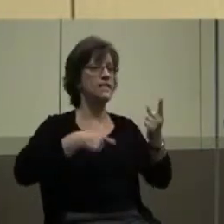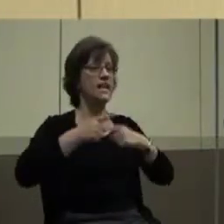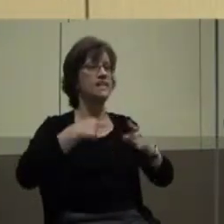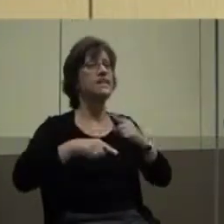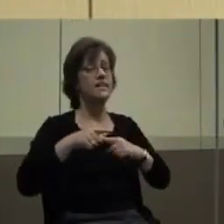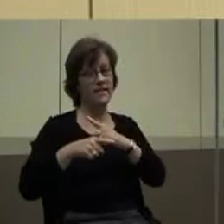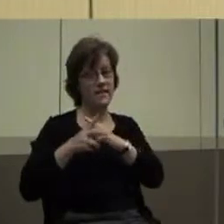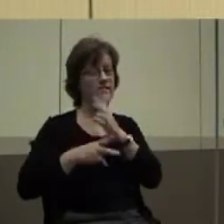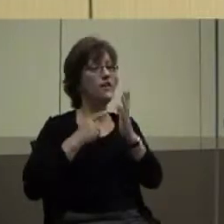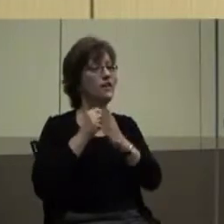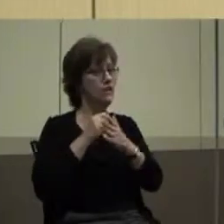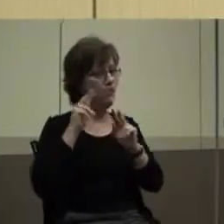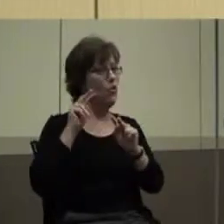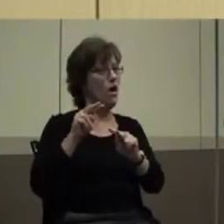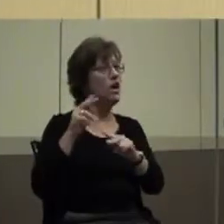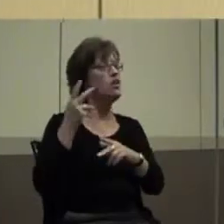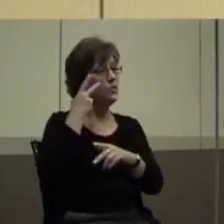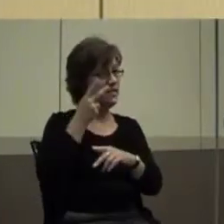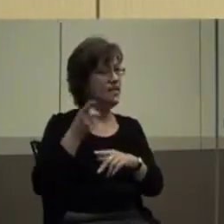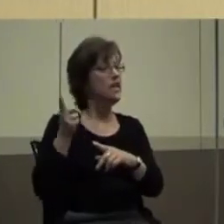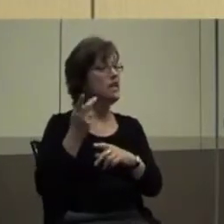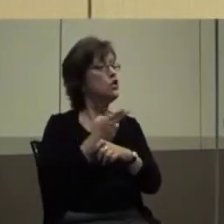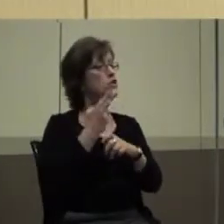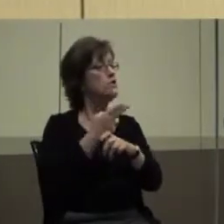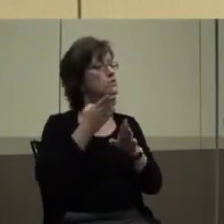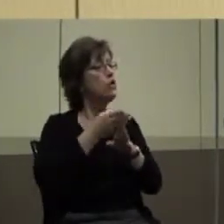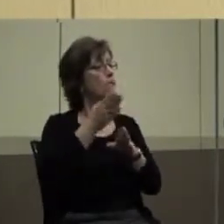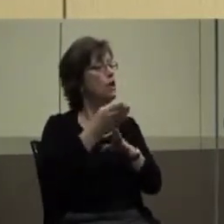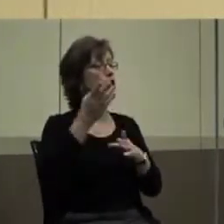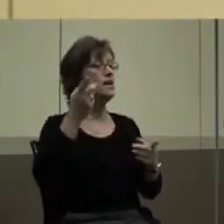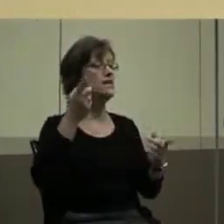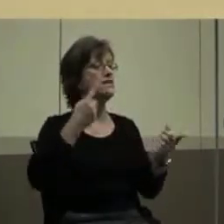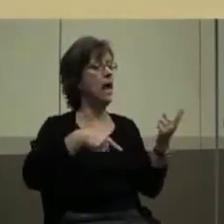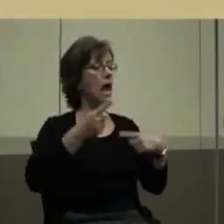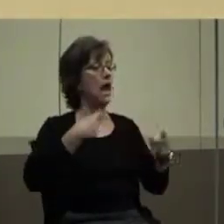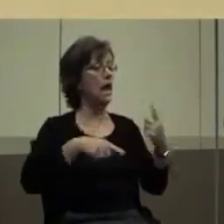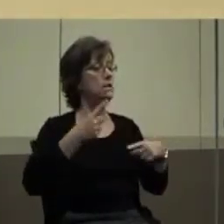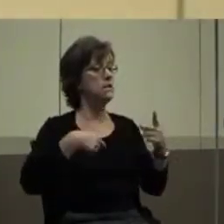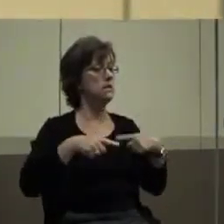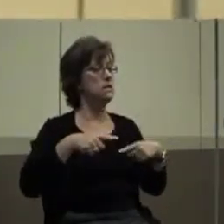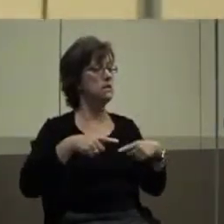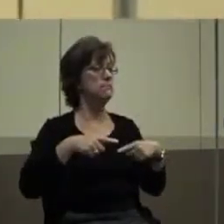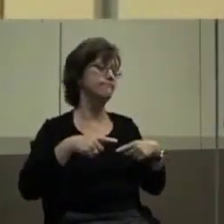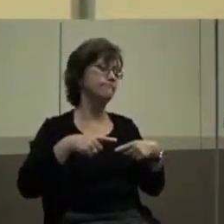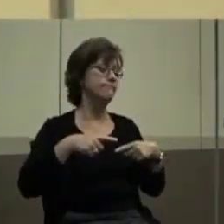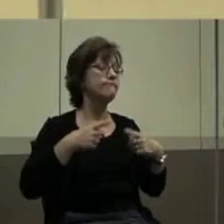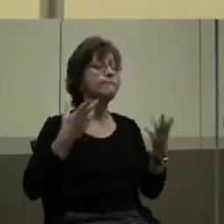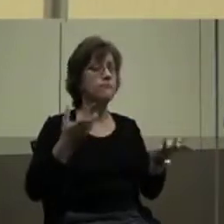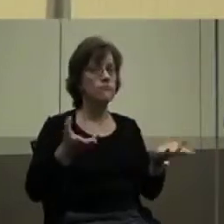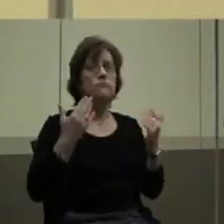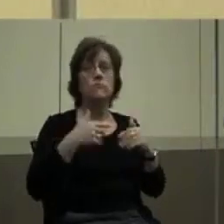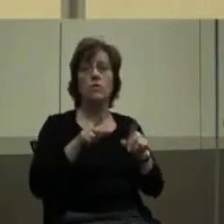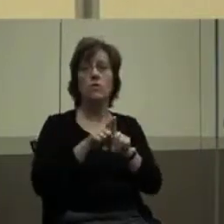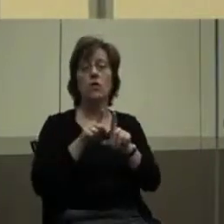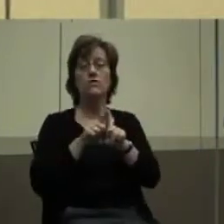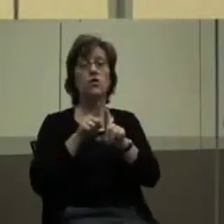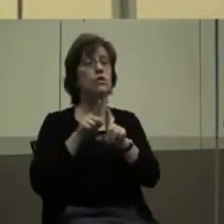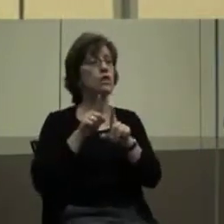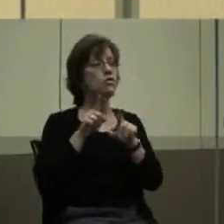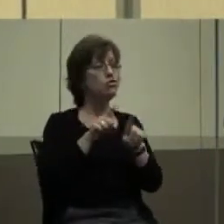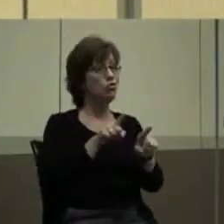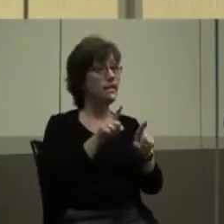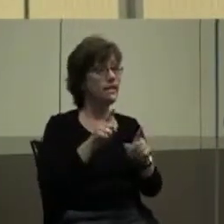you watch, you'll see he uses primarily signs at this point. He also, during the intervention, got